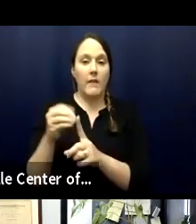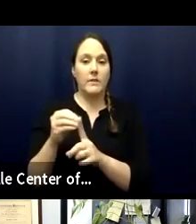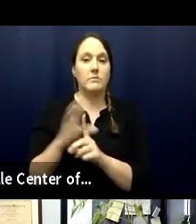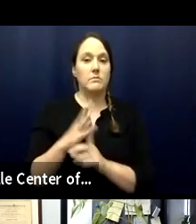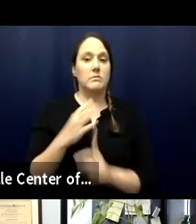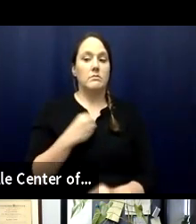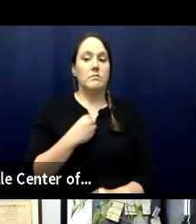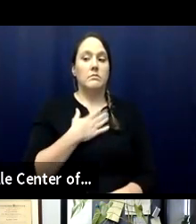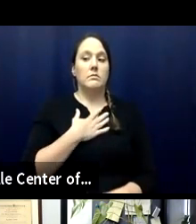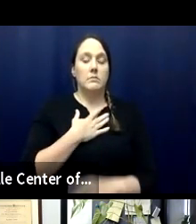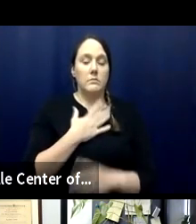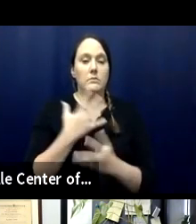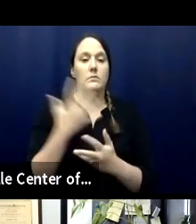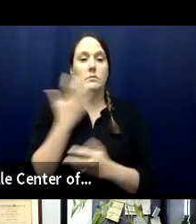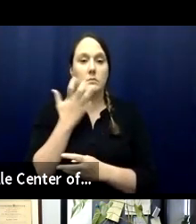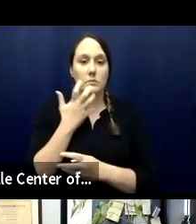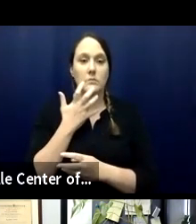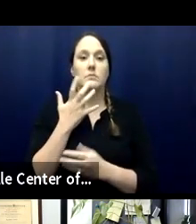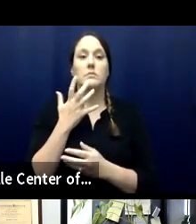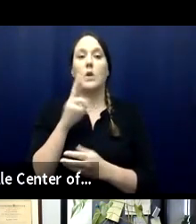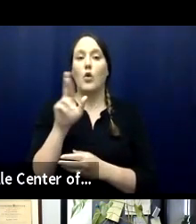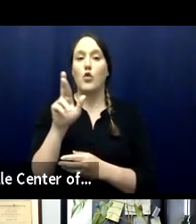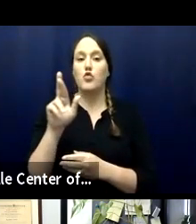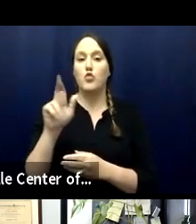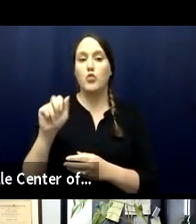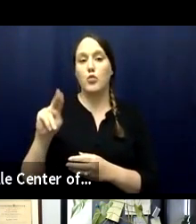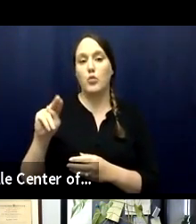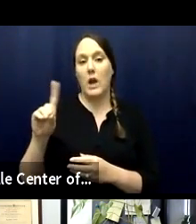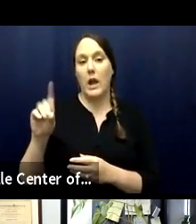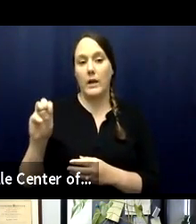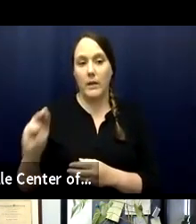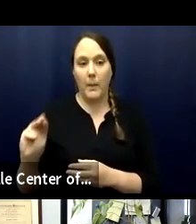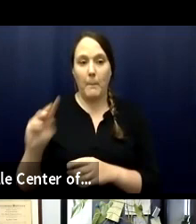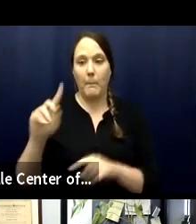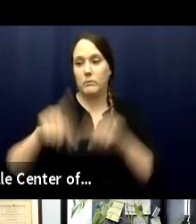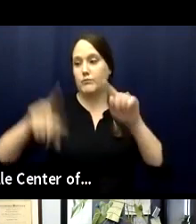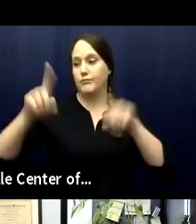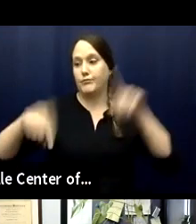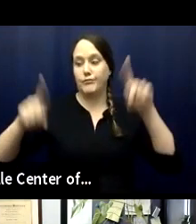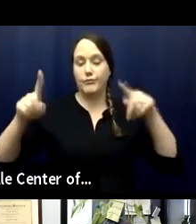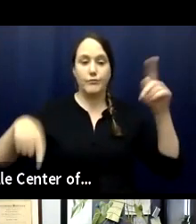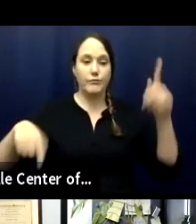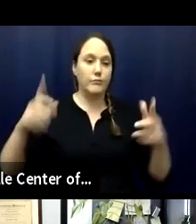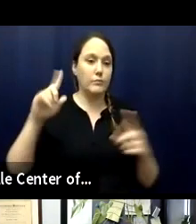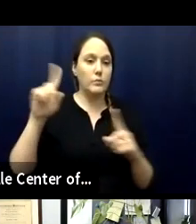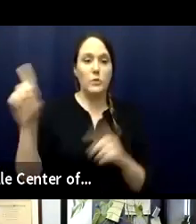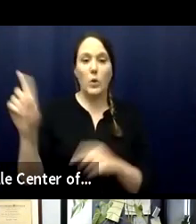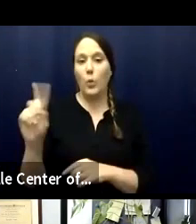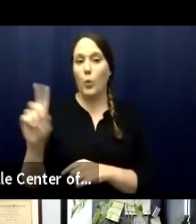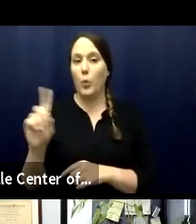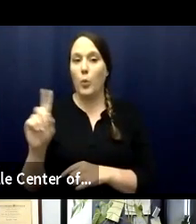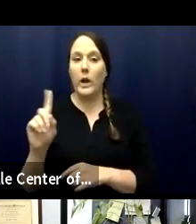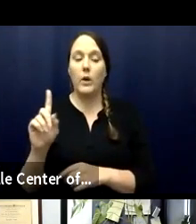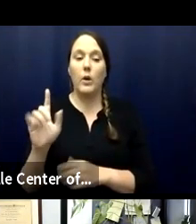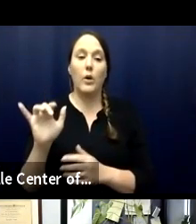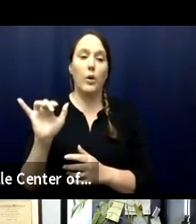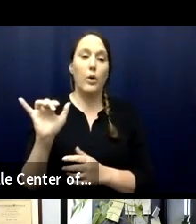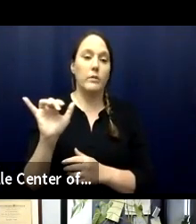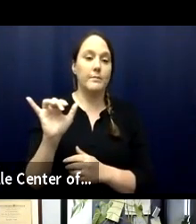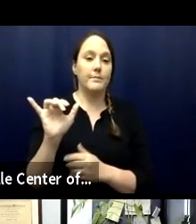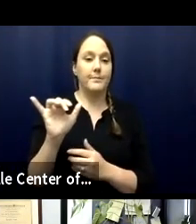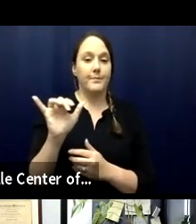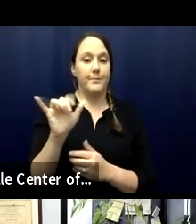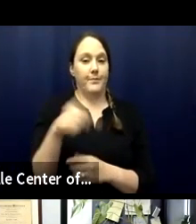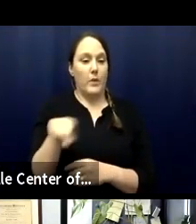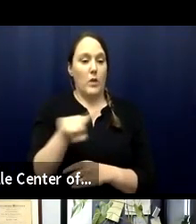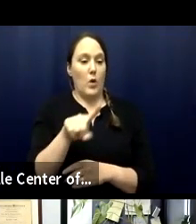us, is to some extent the randomness of where, those